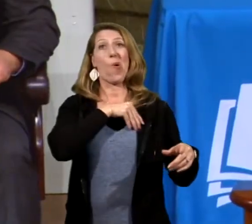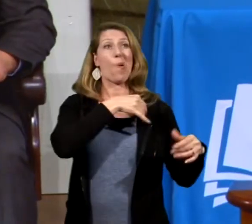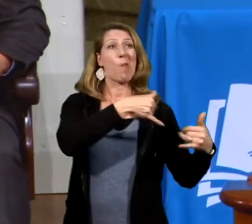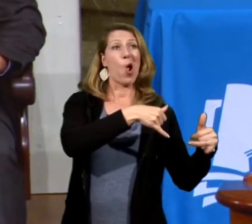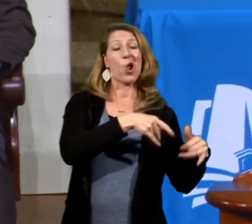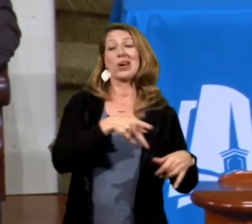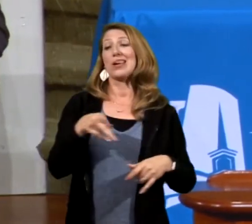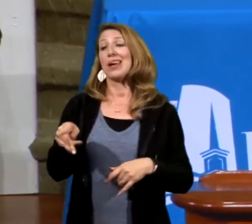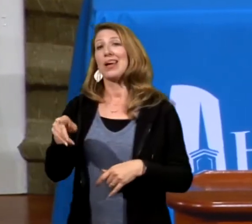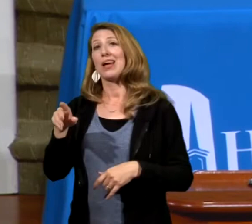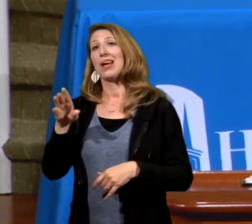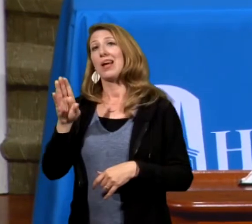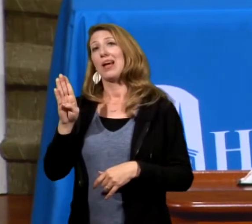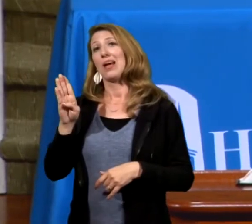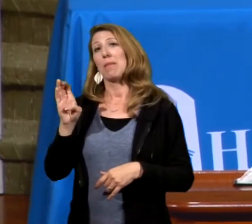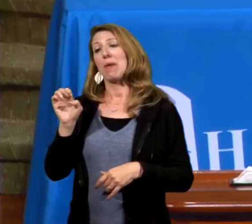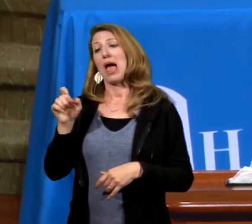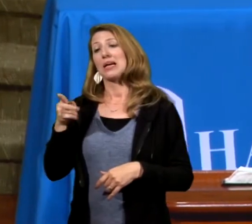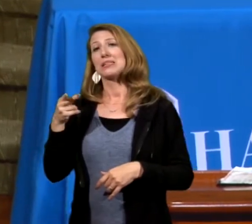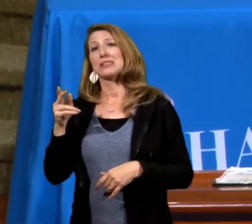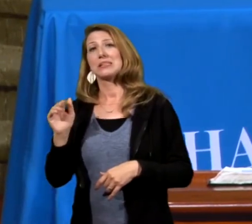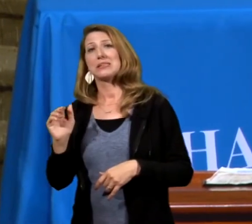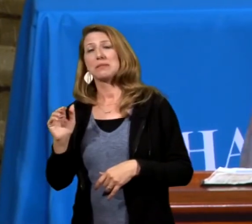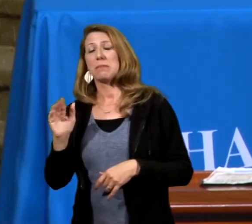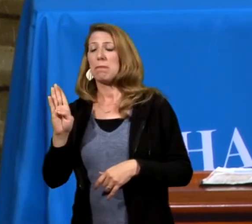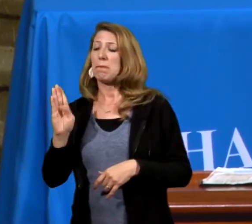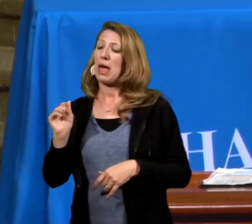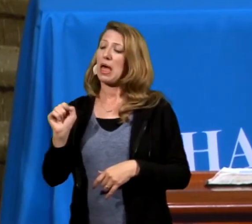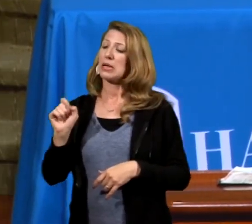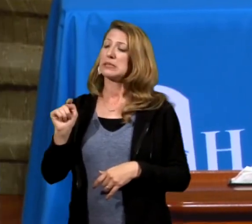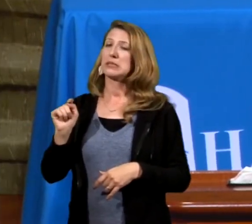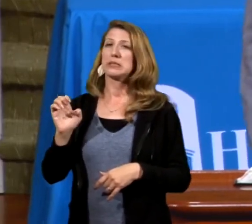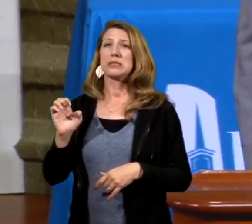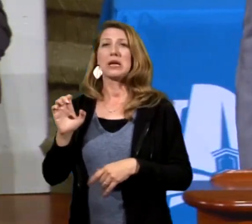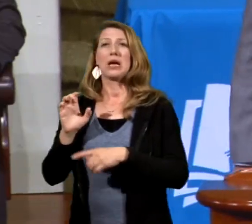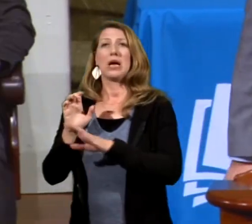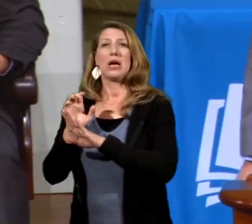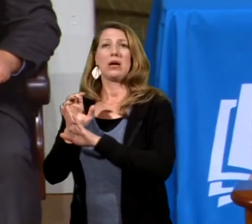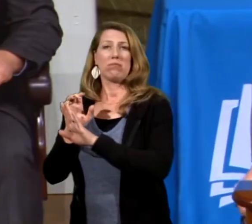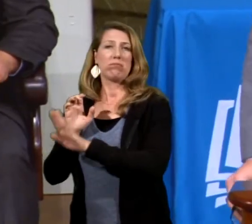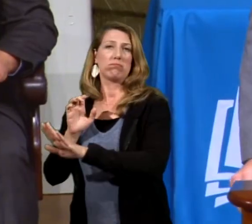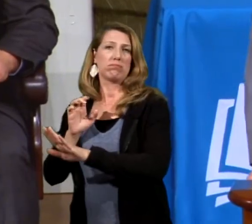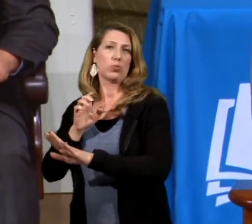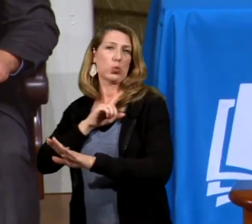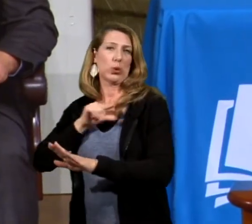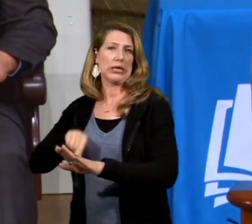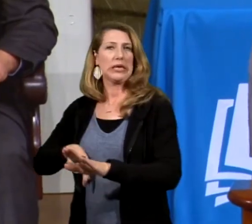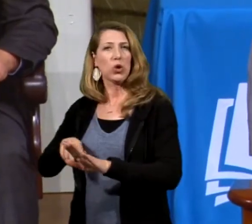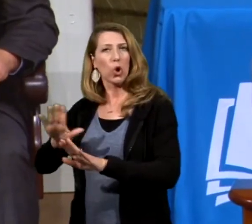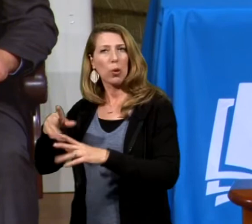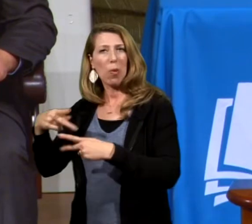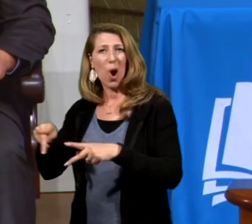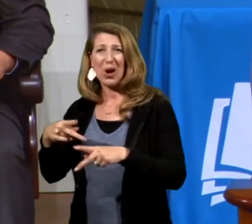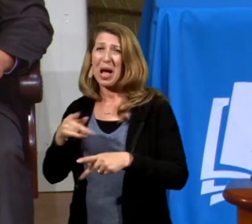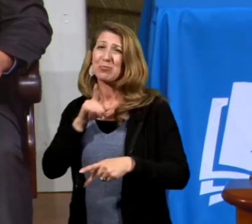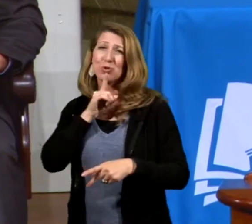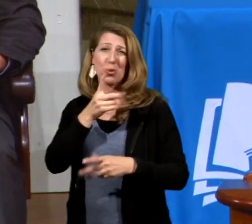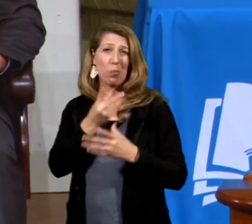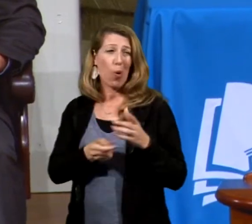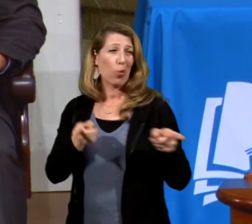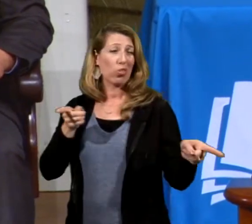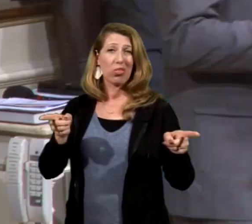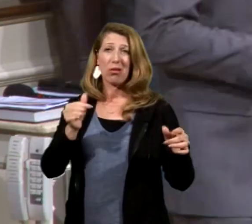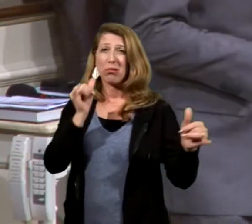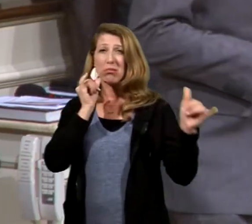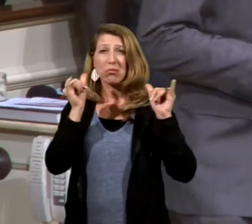Vashti, the queen, is having her party with her girlfriends, and alcohol's in both parties, no doubt, and it's just tragic. If there's one thing